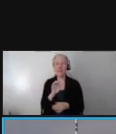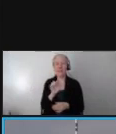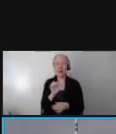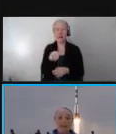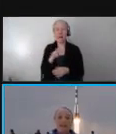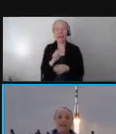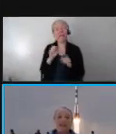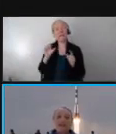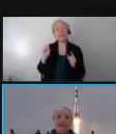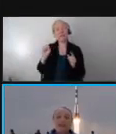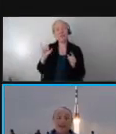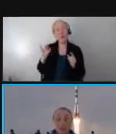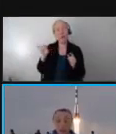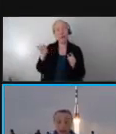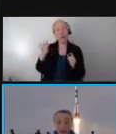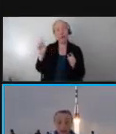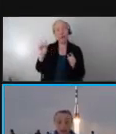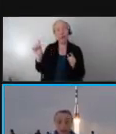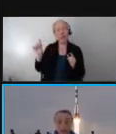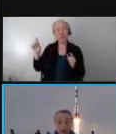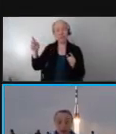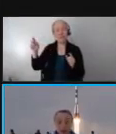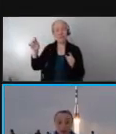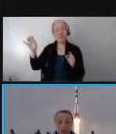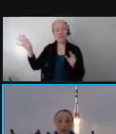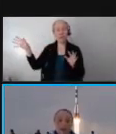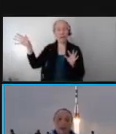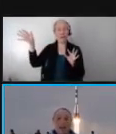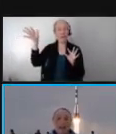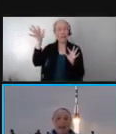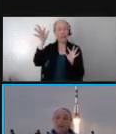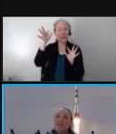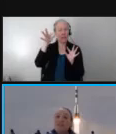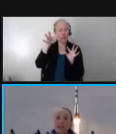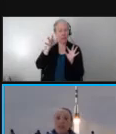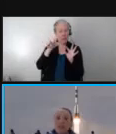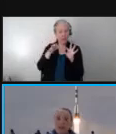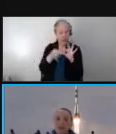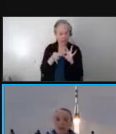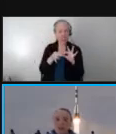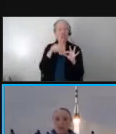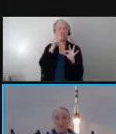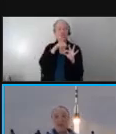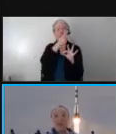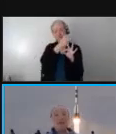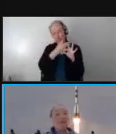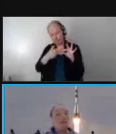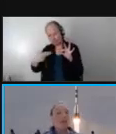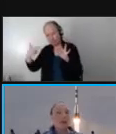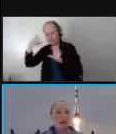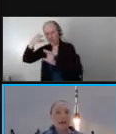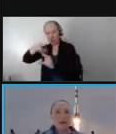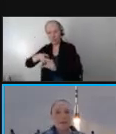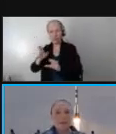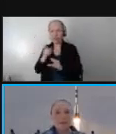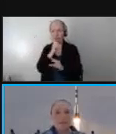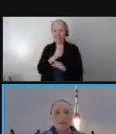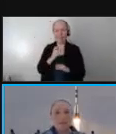of 2018, she launched very quickly afterwards with her crew. And I will tell you, it was really cool being the only